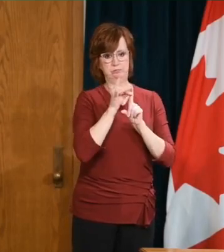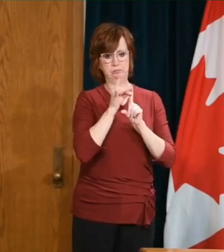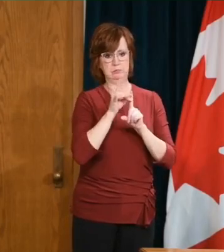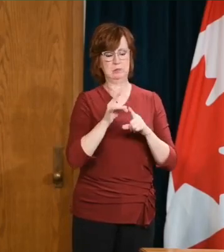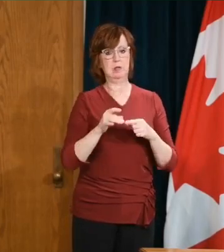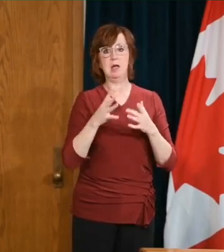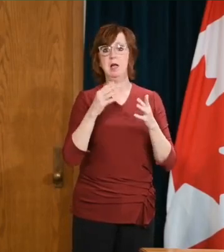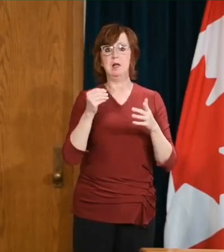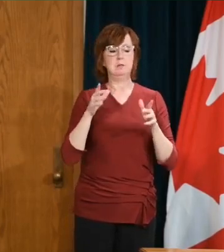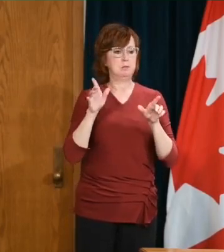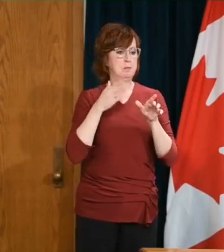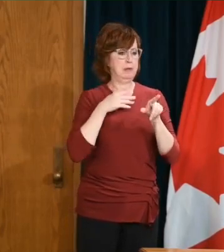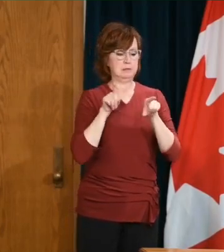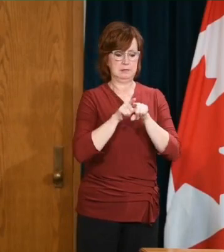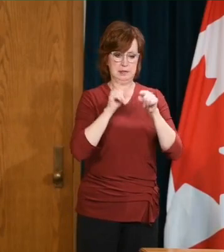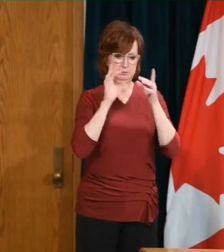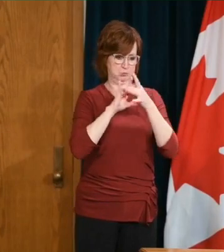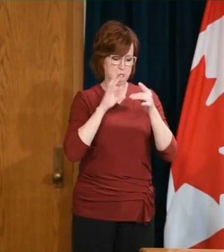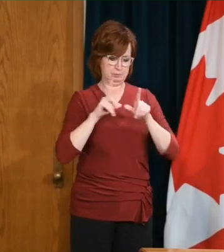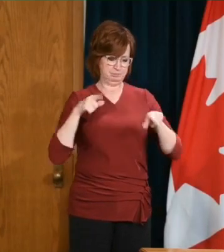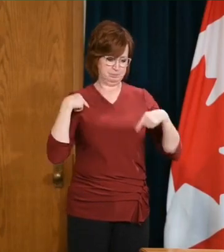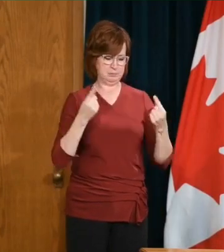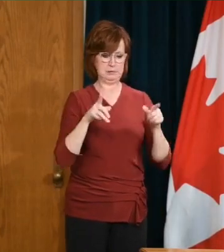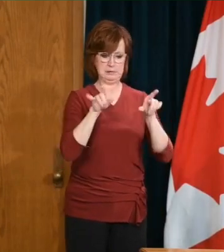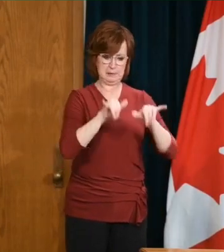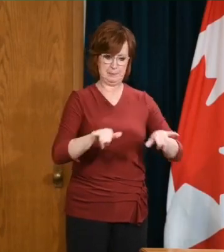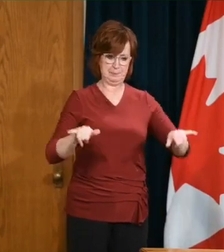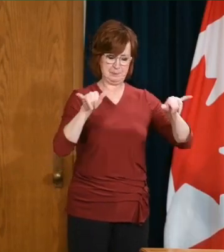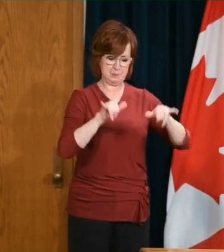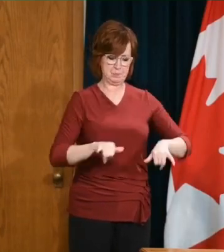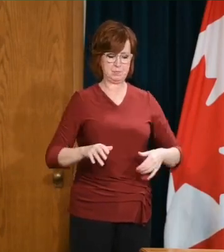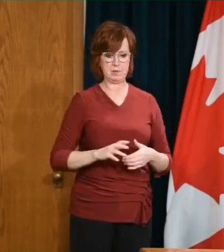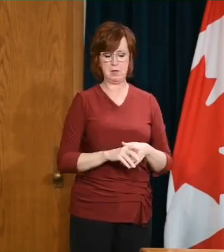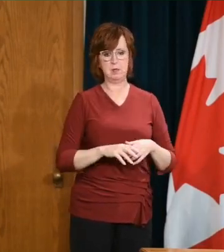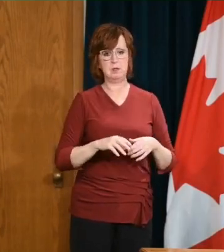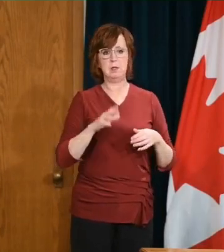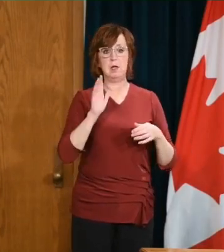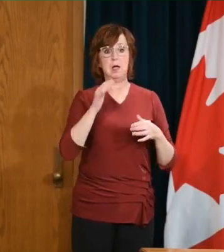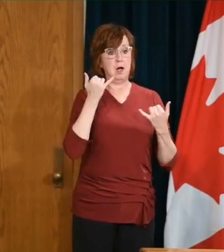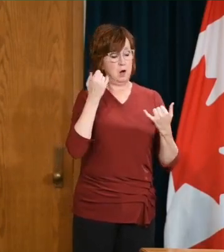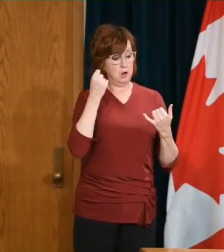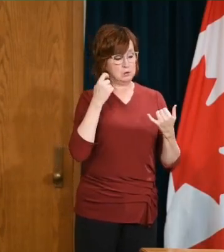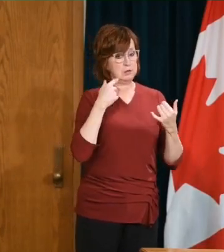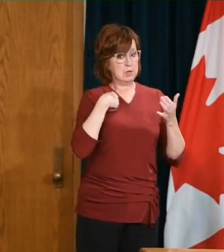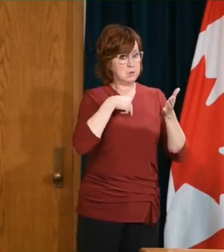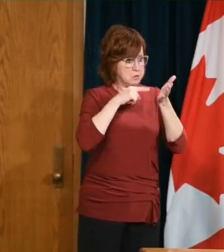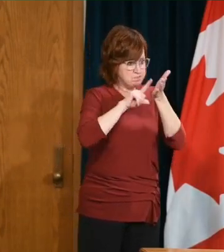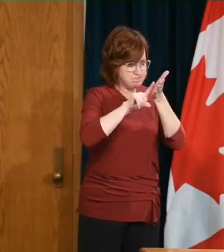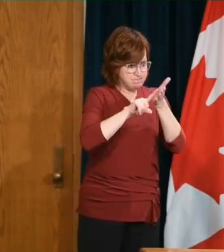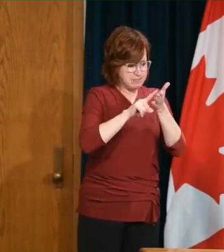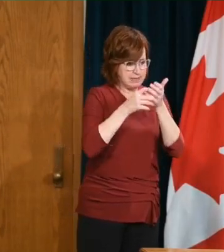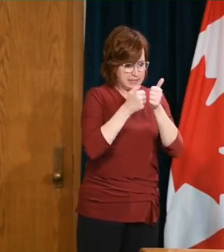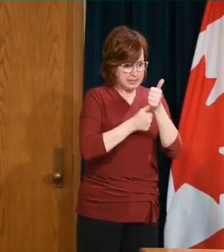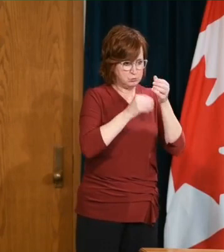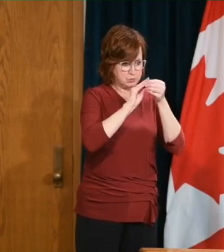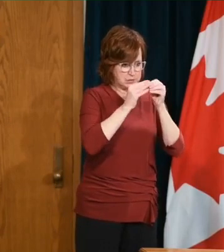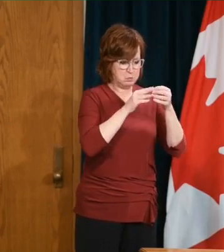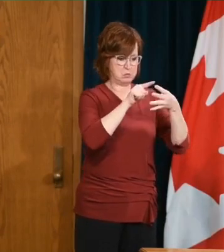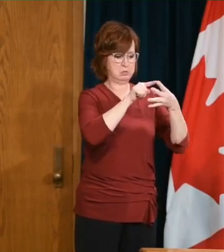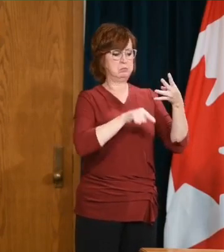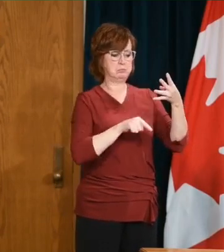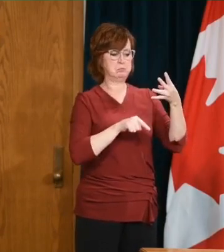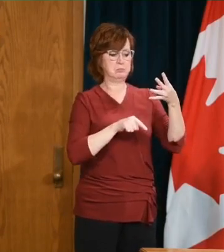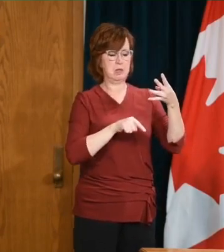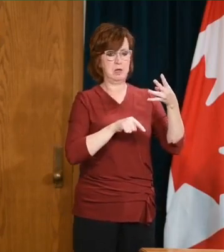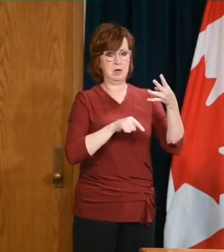for some time now the numbers, when we look at numbers on a daily basis as part of the investigations, some we expect that they